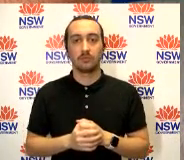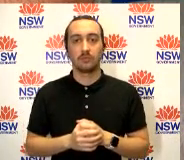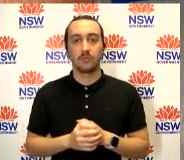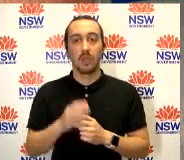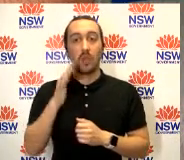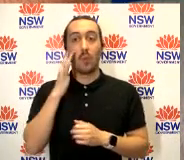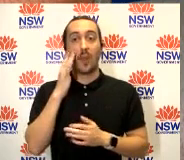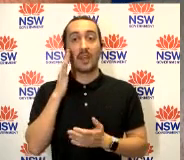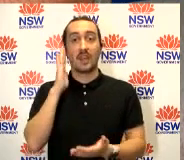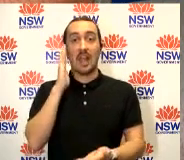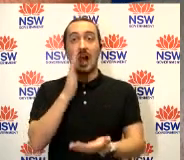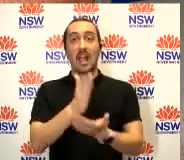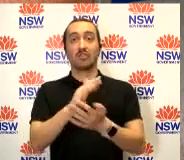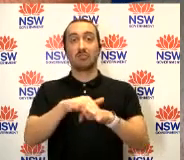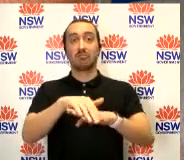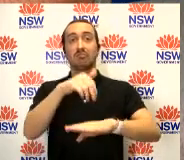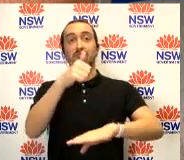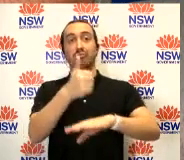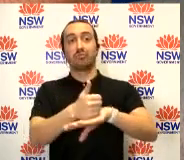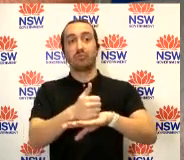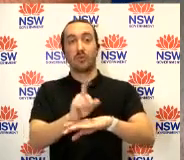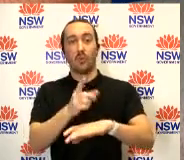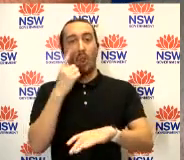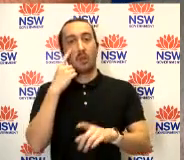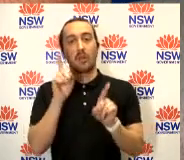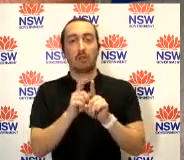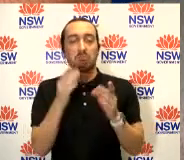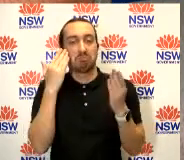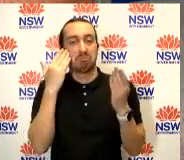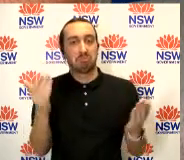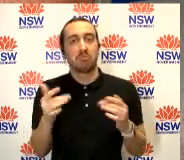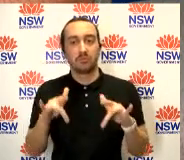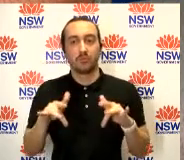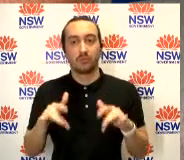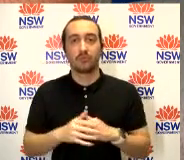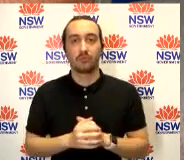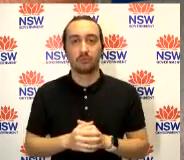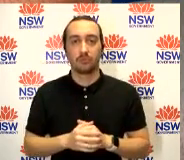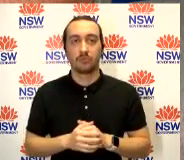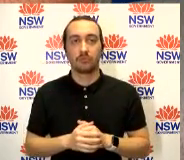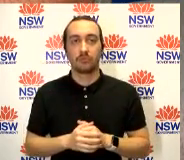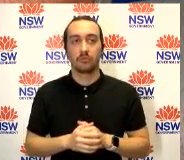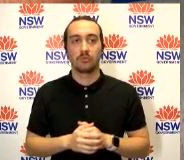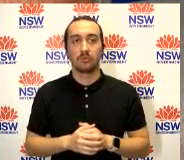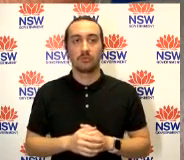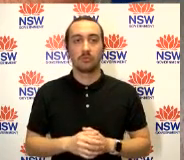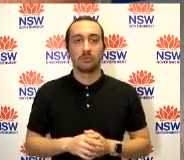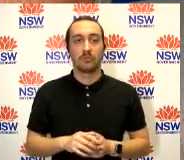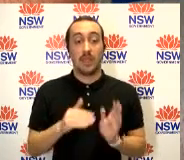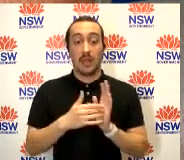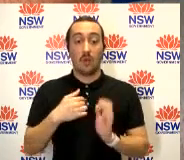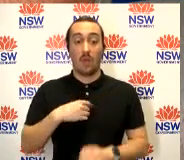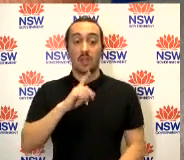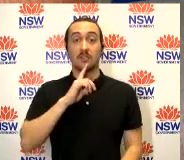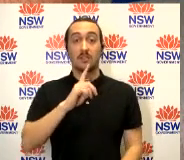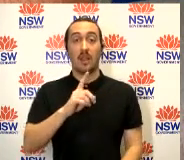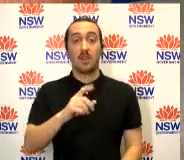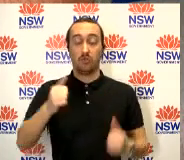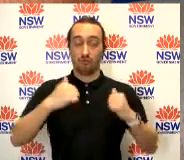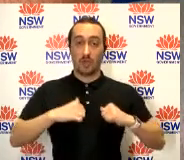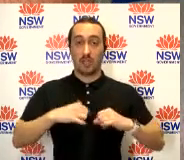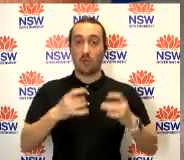it, couldn't say at this stage. I've always said training is already a mandatory requirement of legislation.